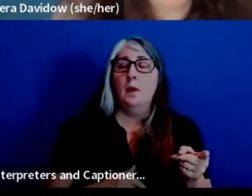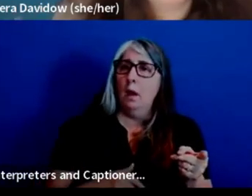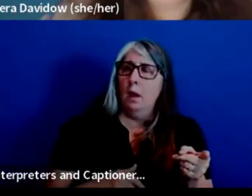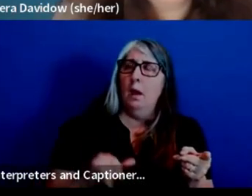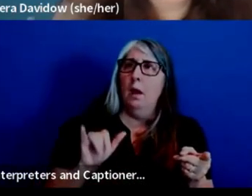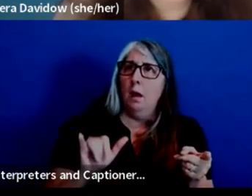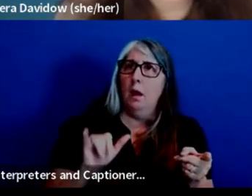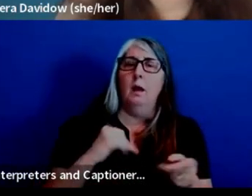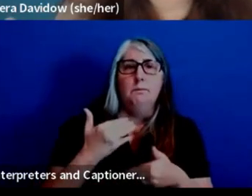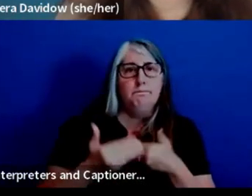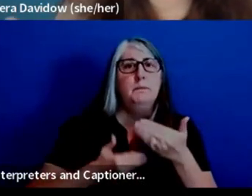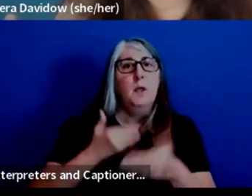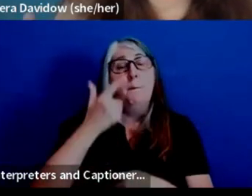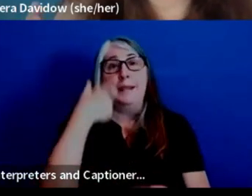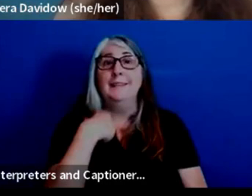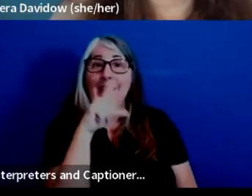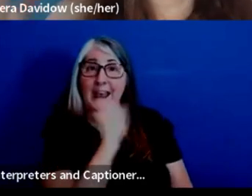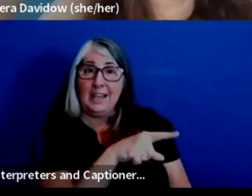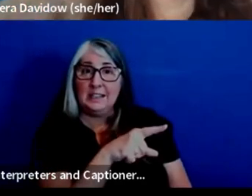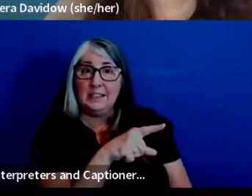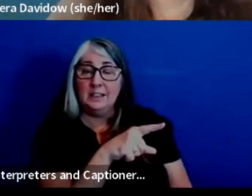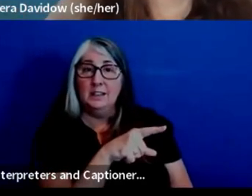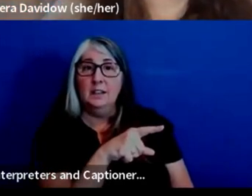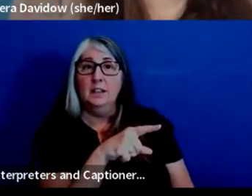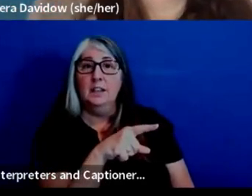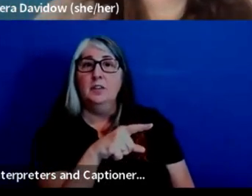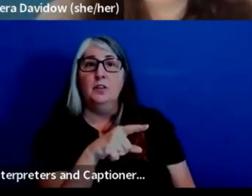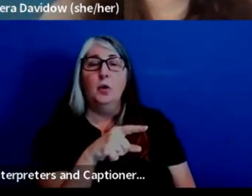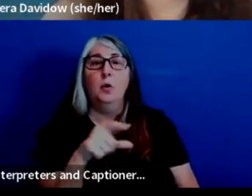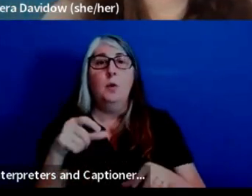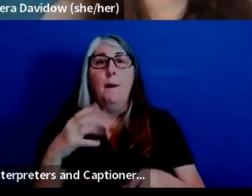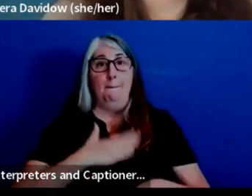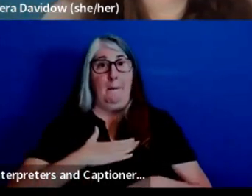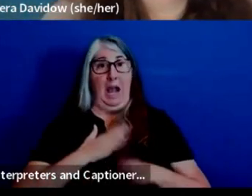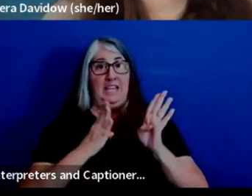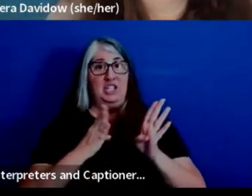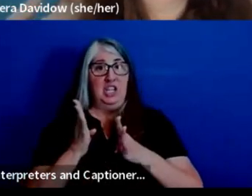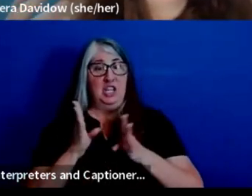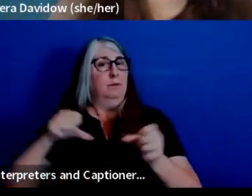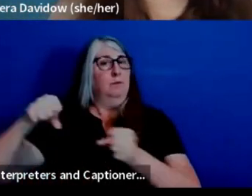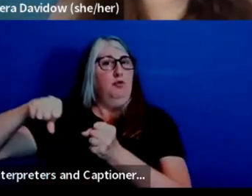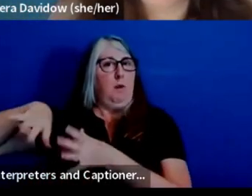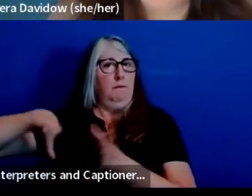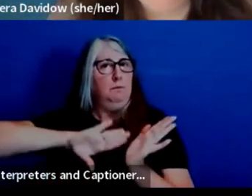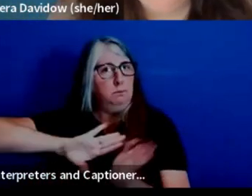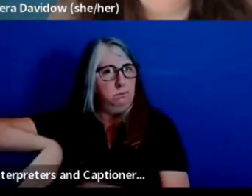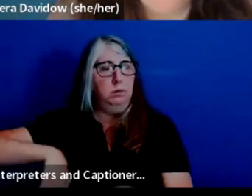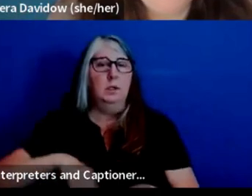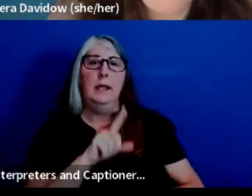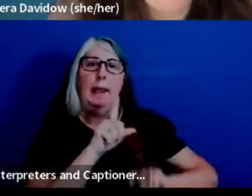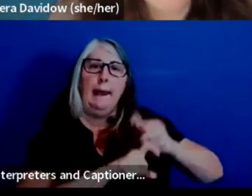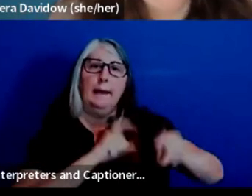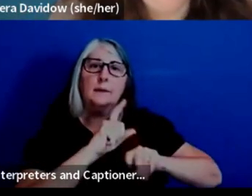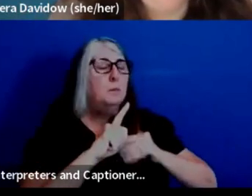He ended up, because of that question, it made space. I dropped my agenda. It made space for him to talk about the mark he wanted to leave on the